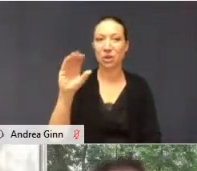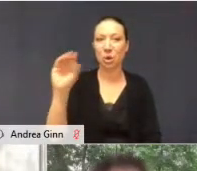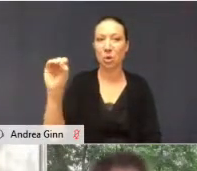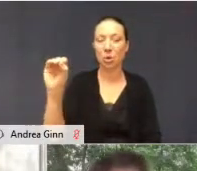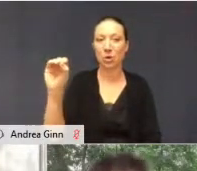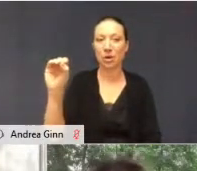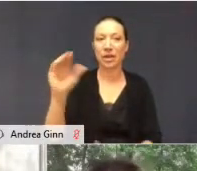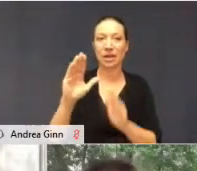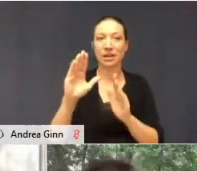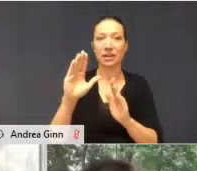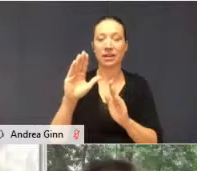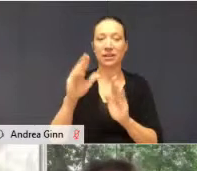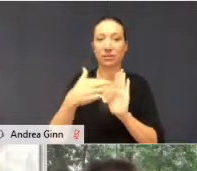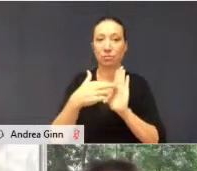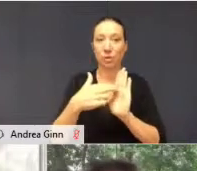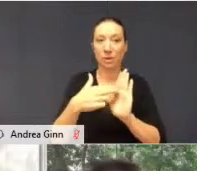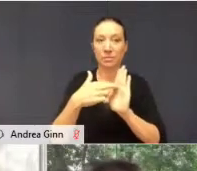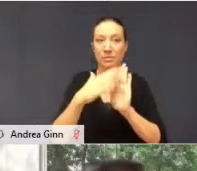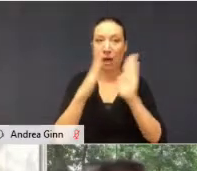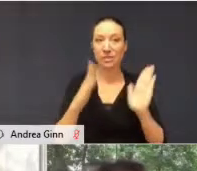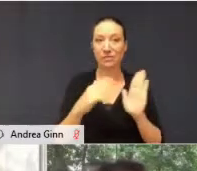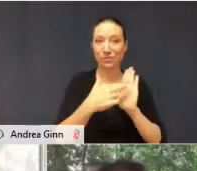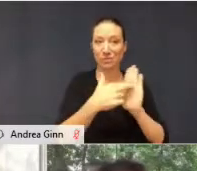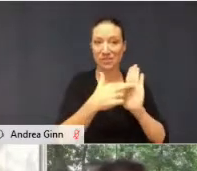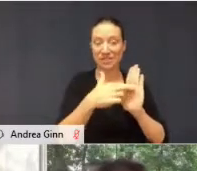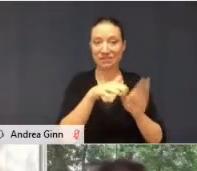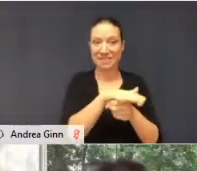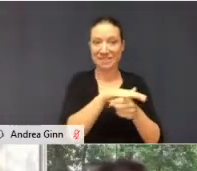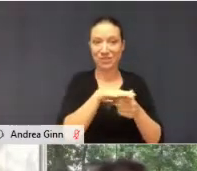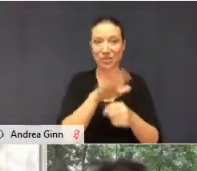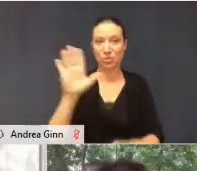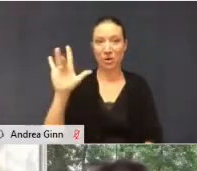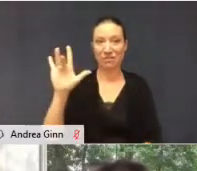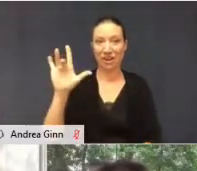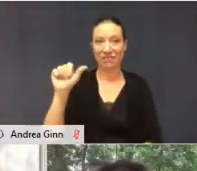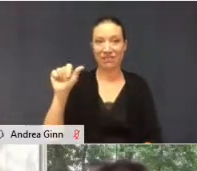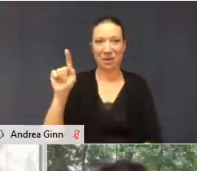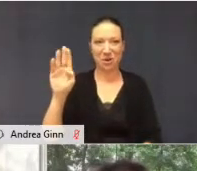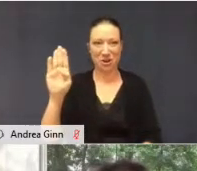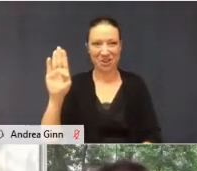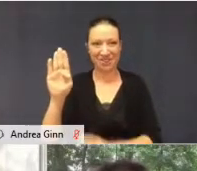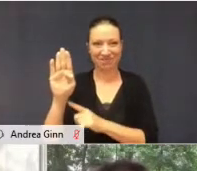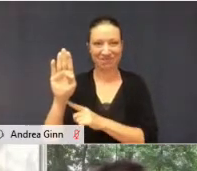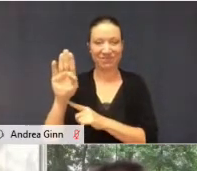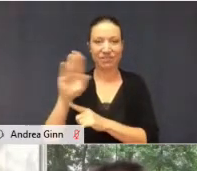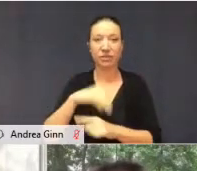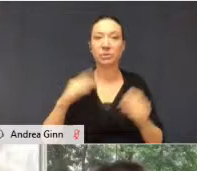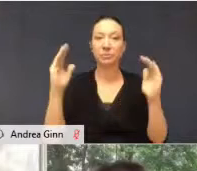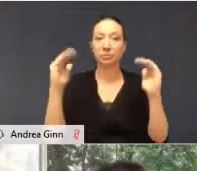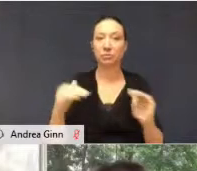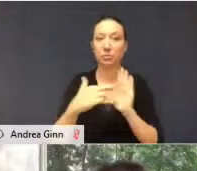of Albuquerque. Thank you, Representative. Good morning. Representative Ferrari.